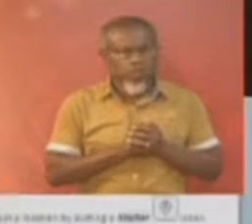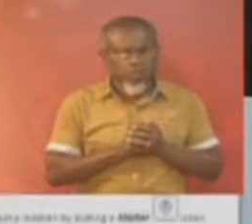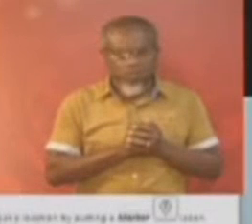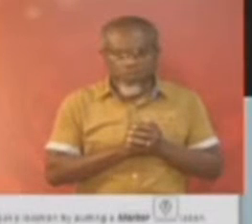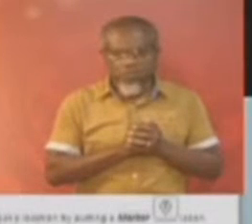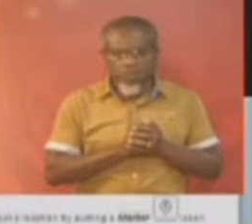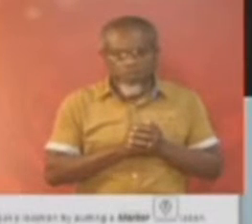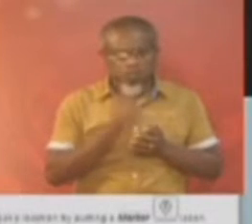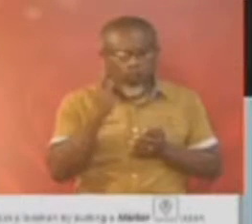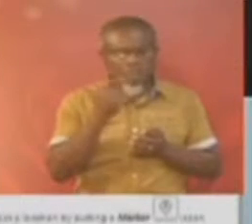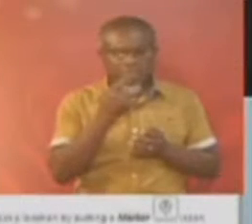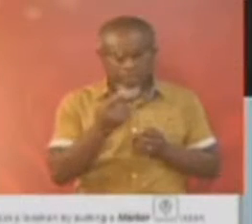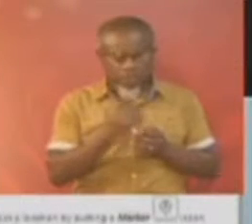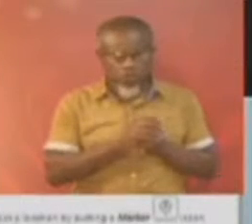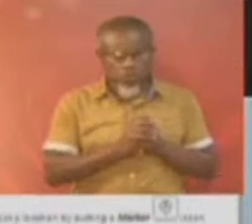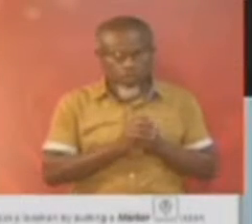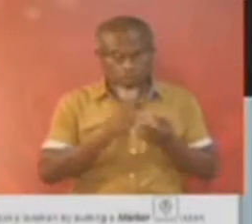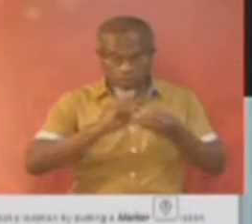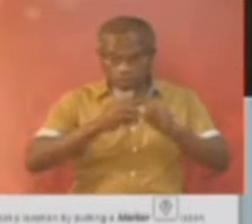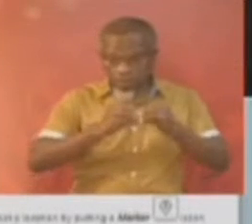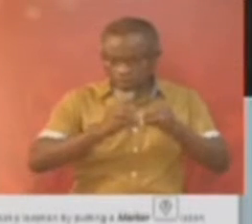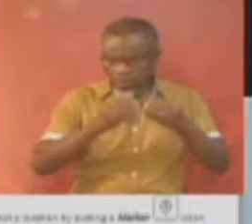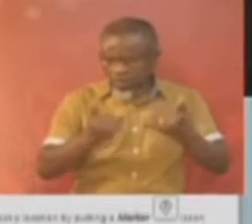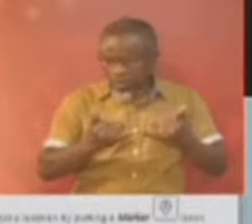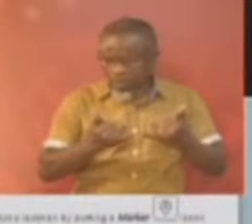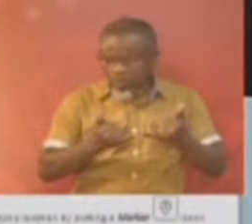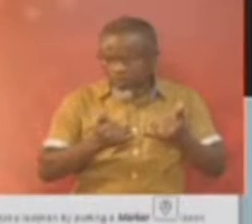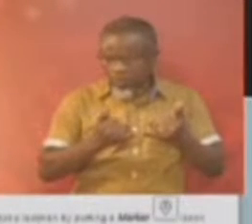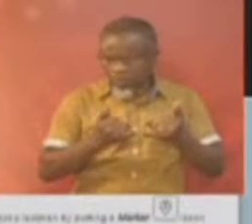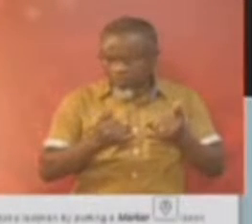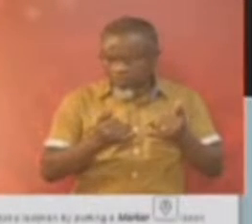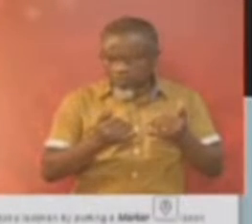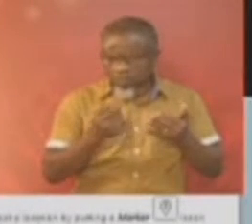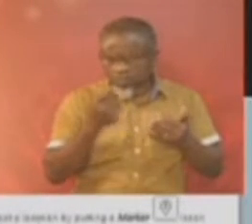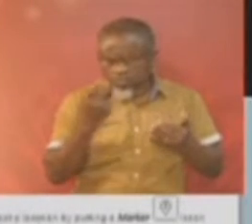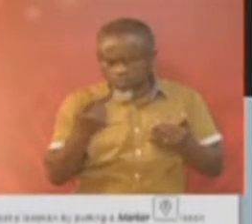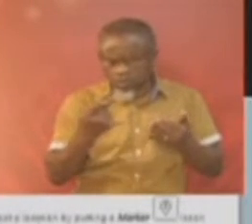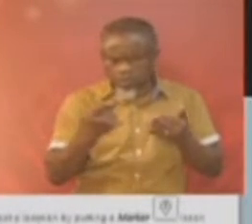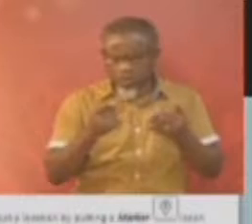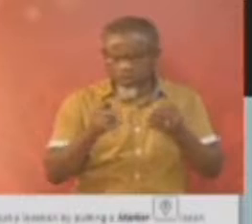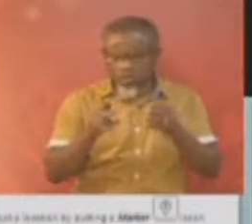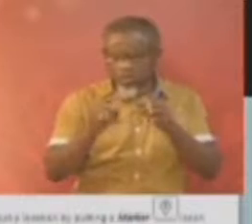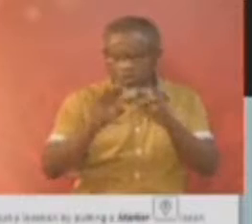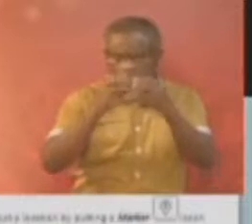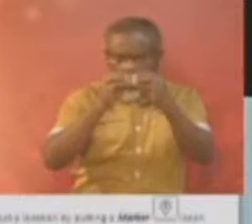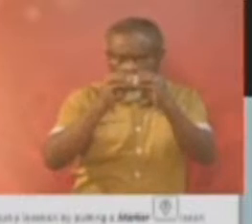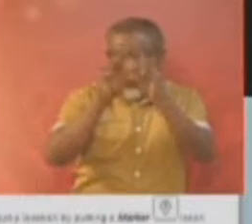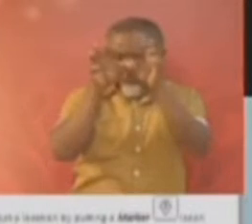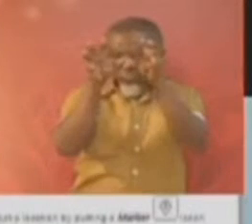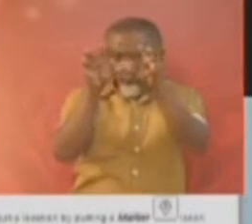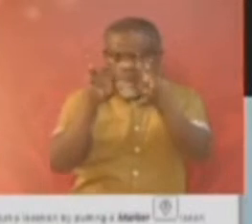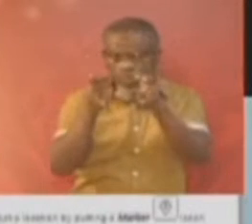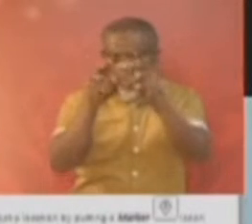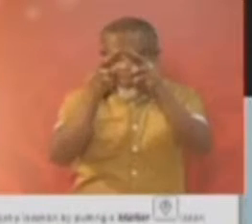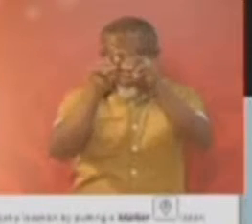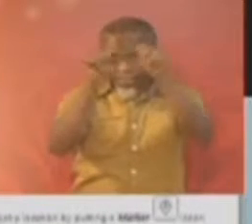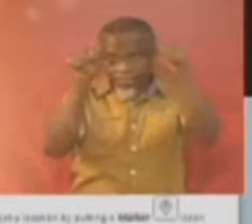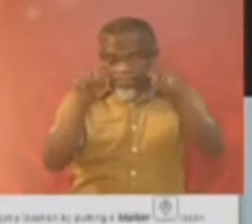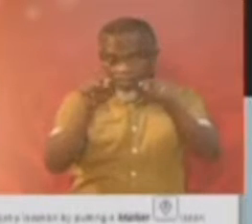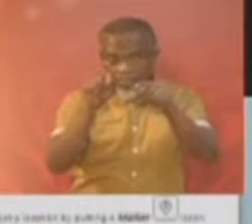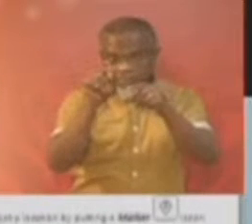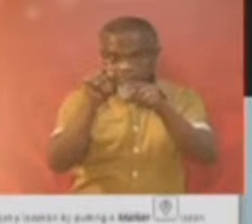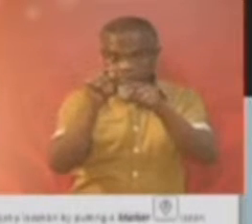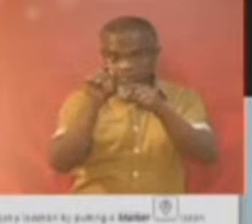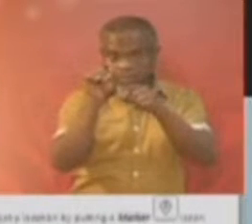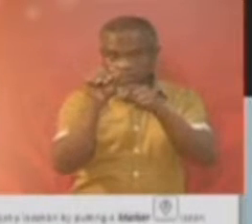you can see from the rates per 10,000 map, there are varying rates across the country. And